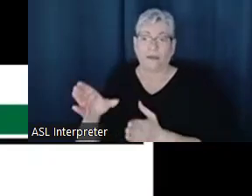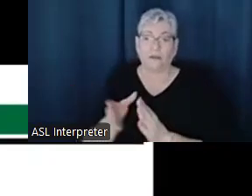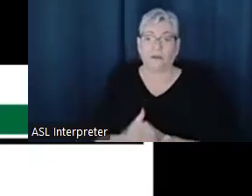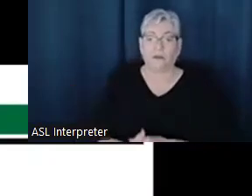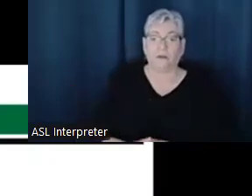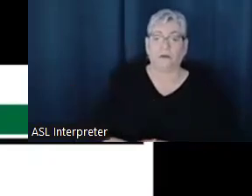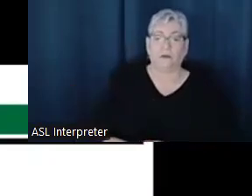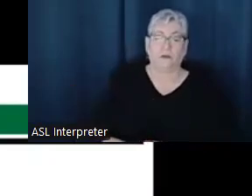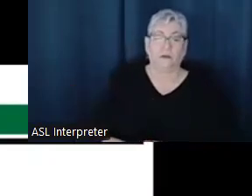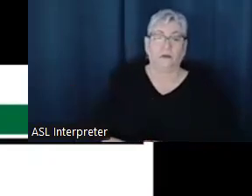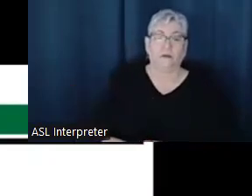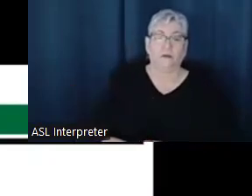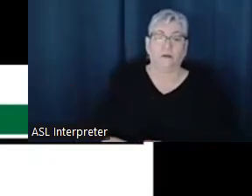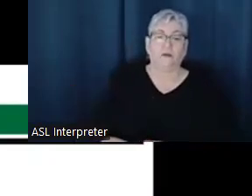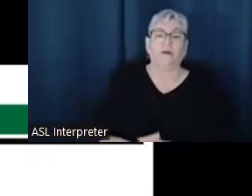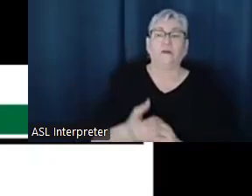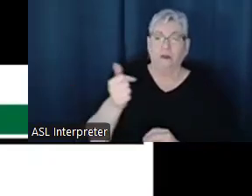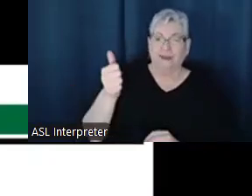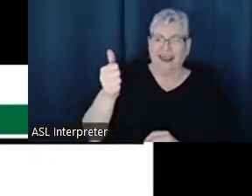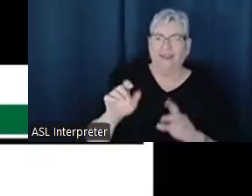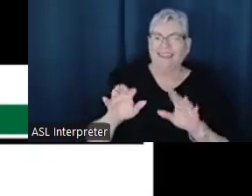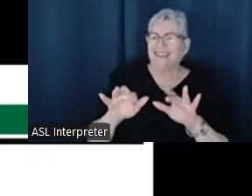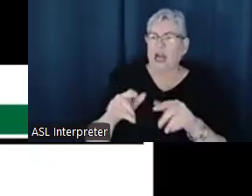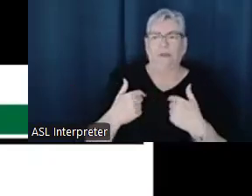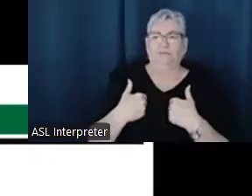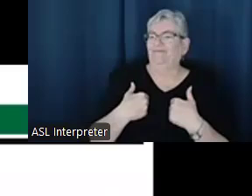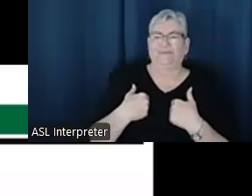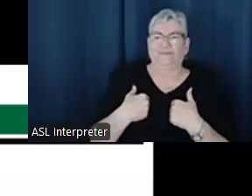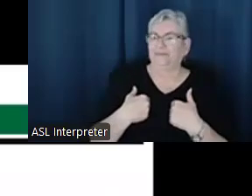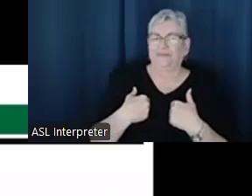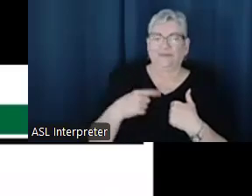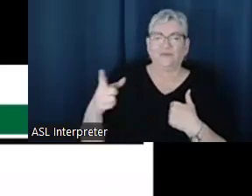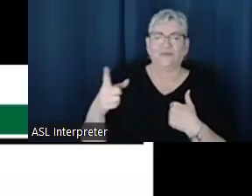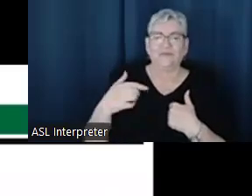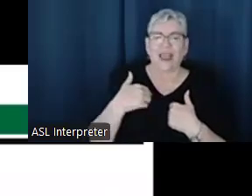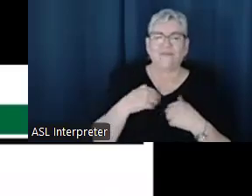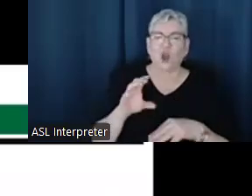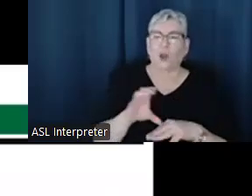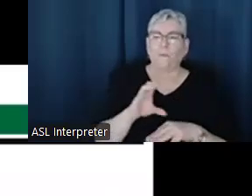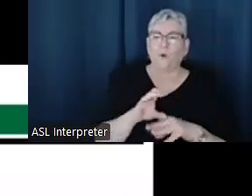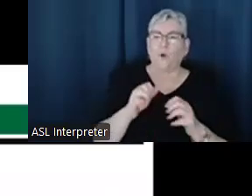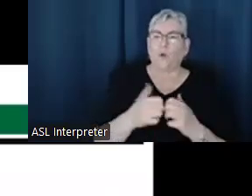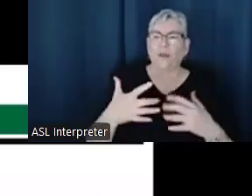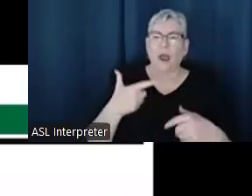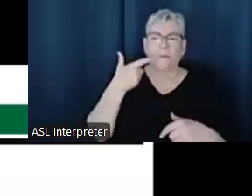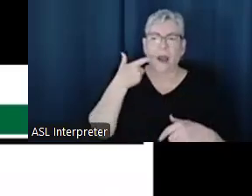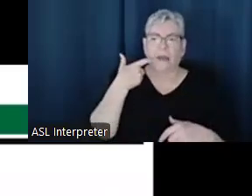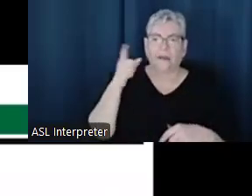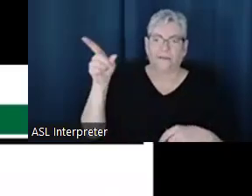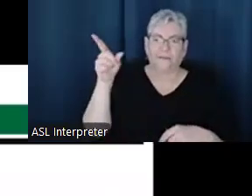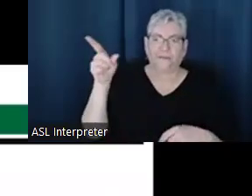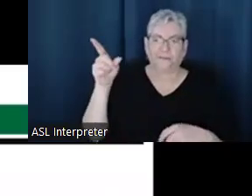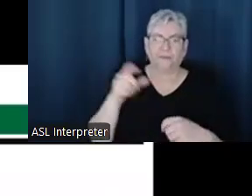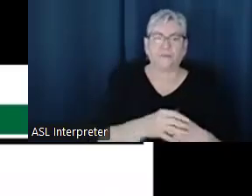Okay, I think she's going to have to type it in because I believe she says she has a computer without a mic. Okay, no problem.